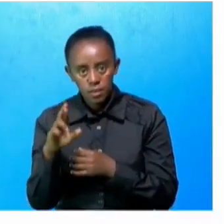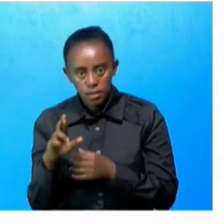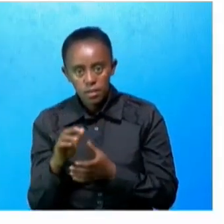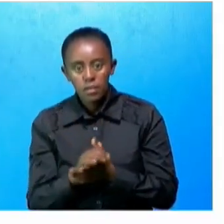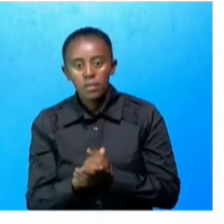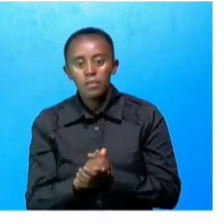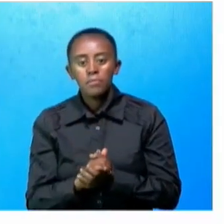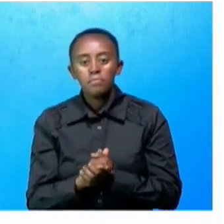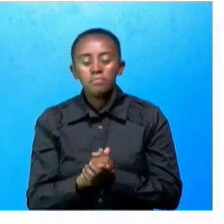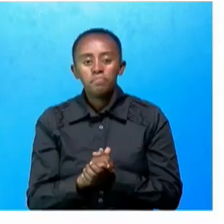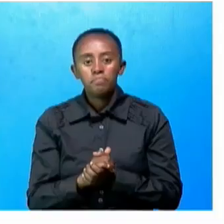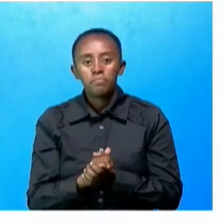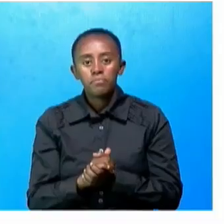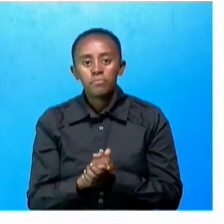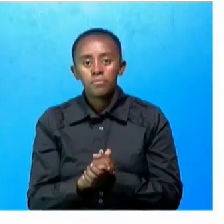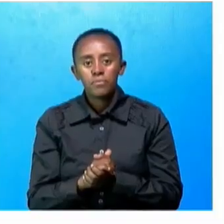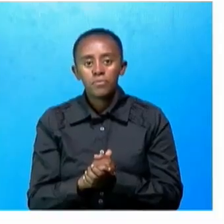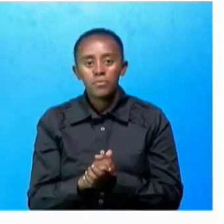Conversely,